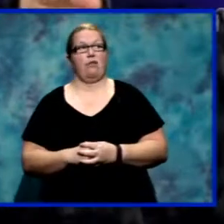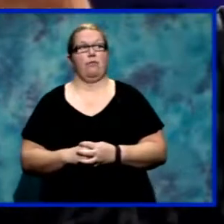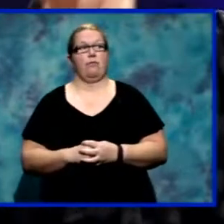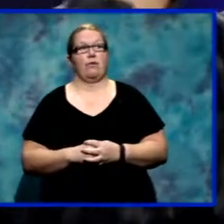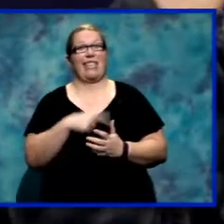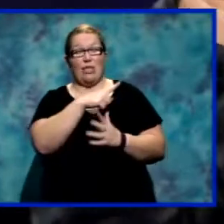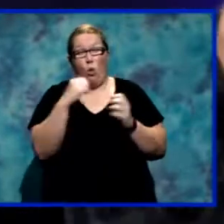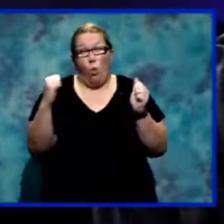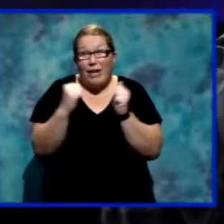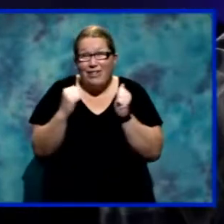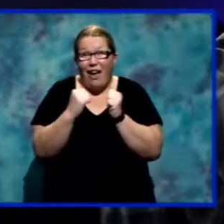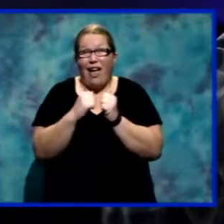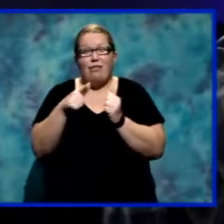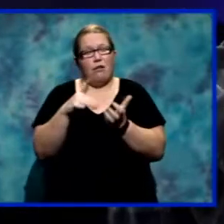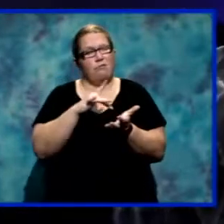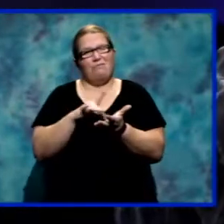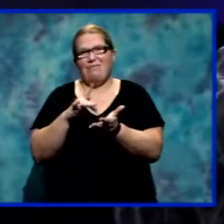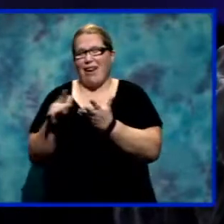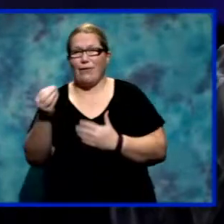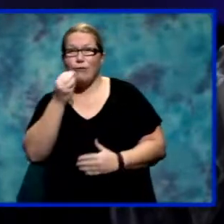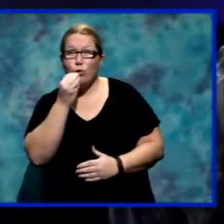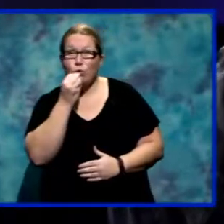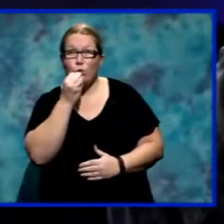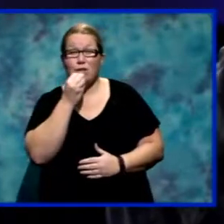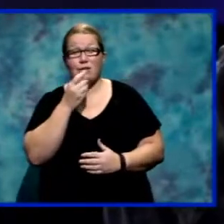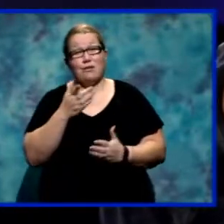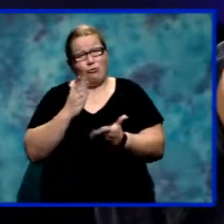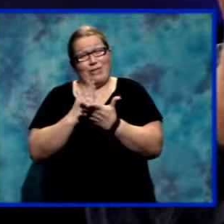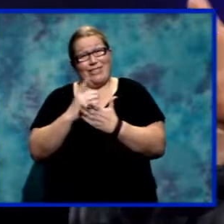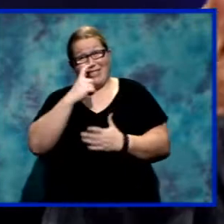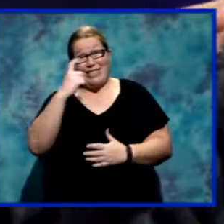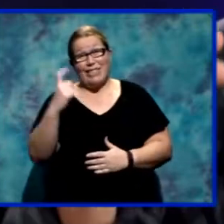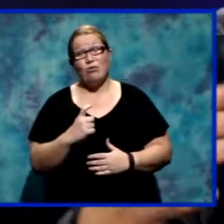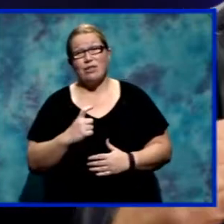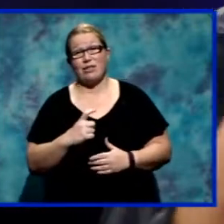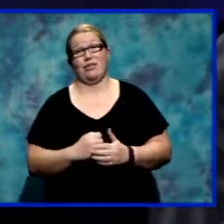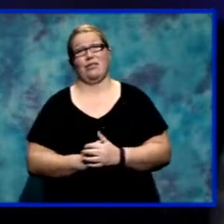It's winter, they're running out of food. And it's quite serious. In fact, as